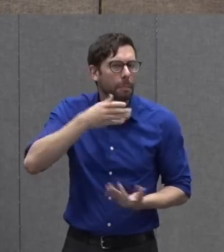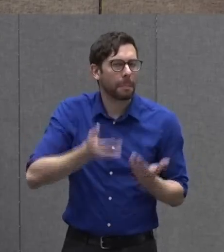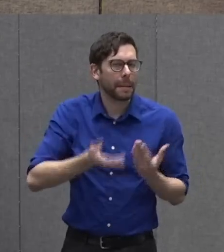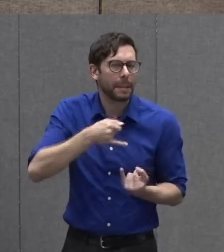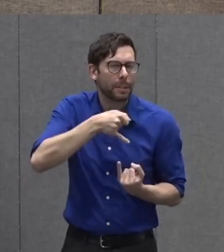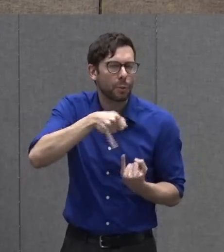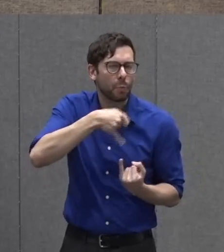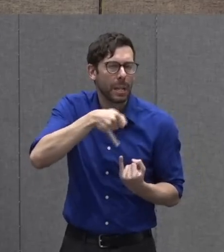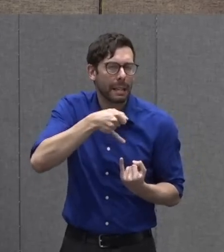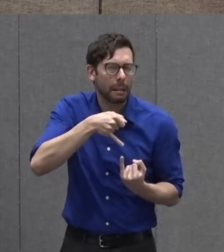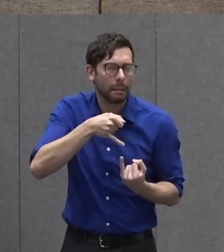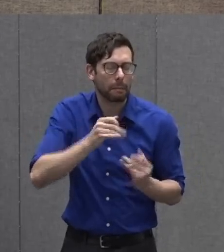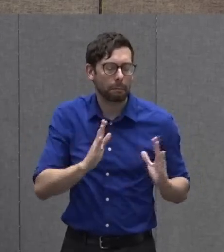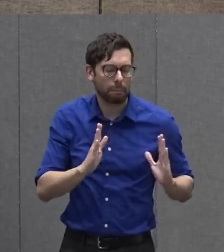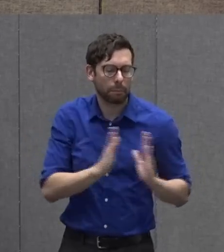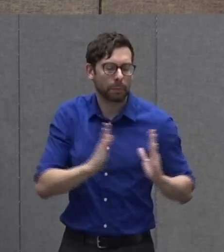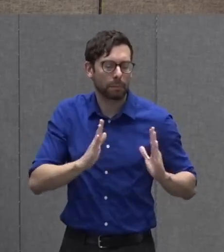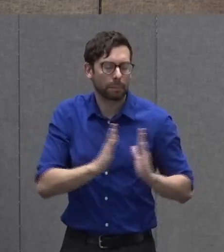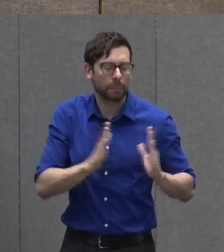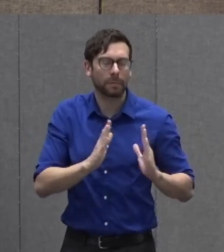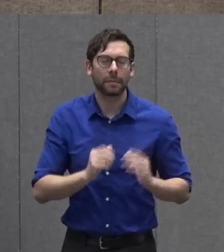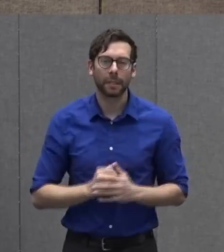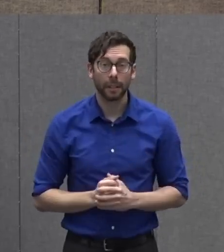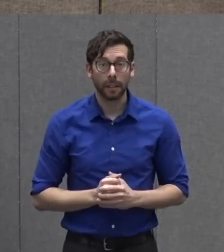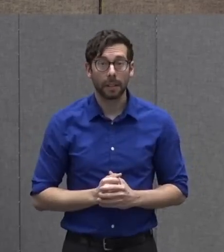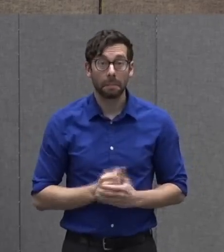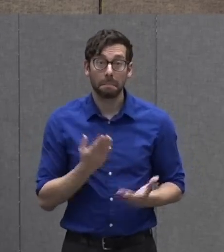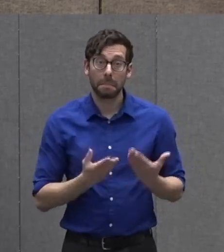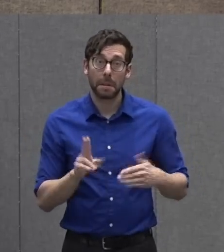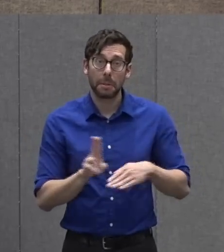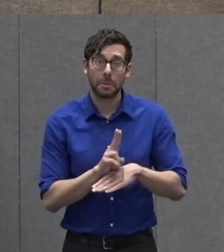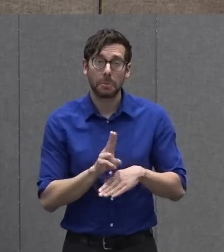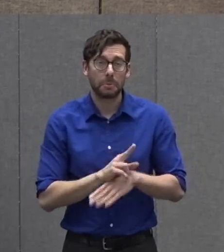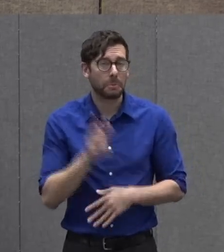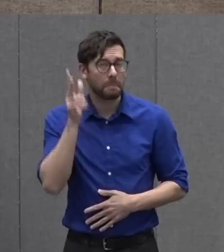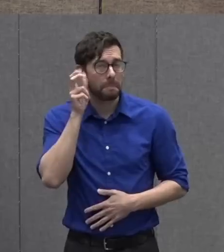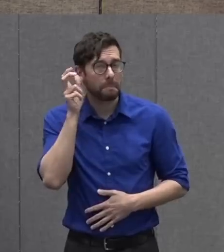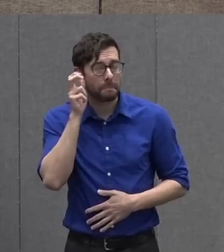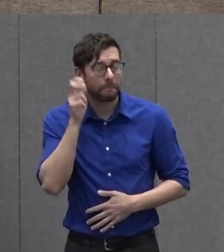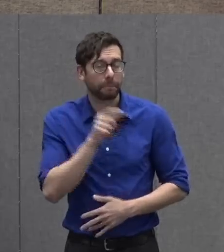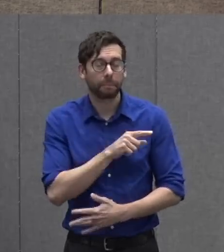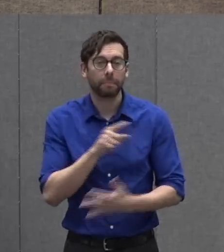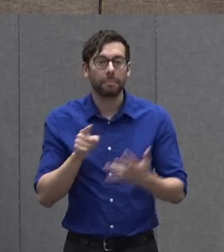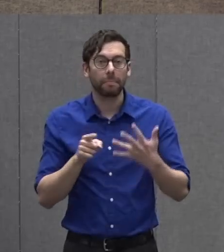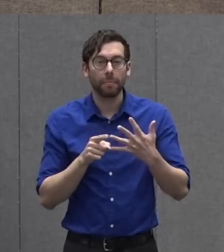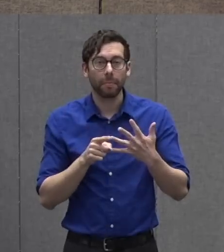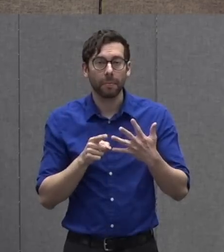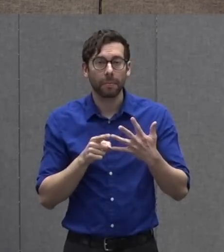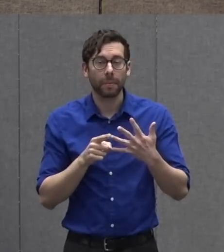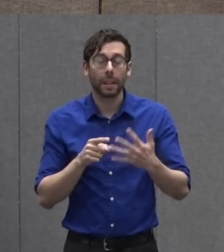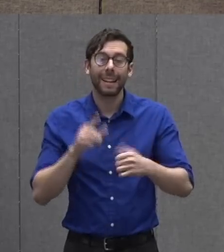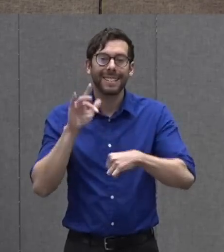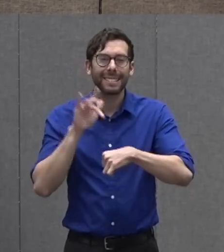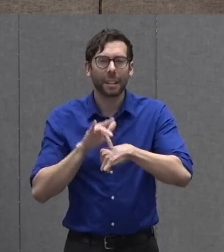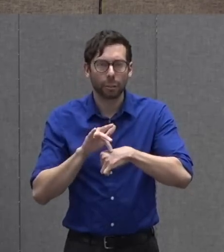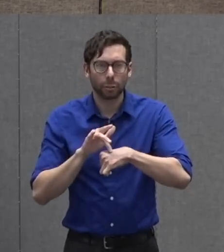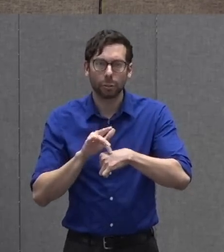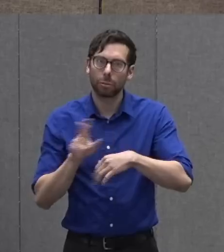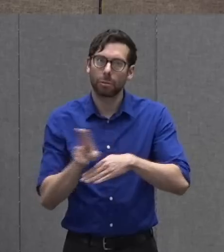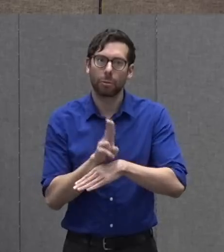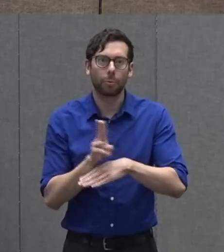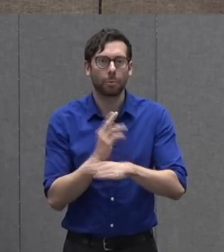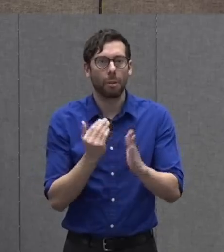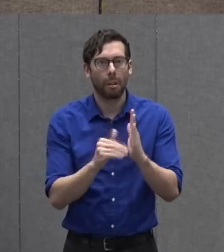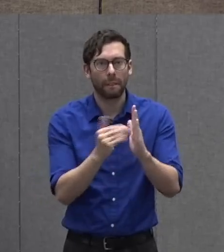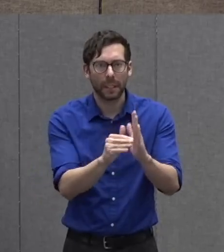So we might use that. Our sense of touch, we use that all the time. And so think about the different objects that I showed